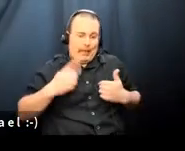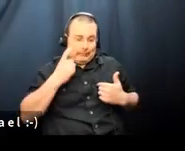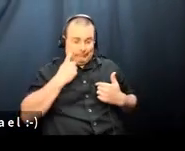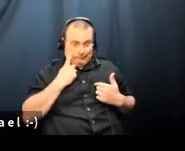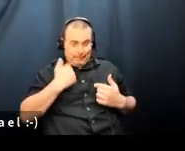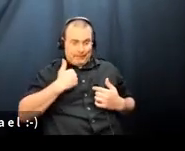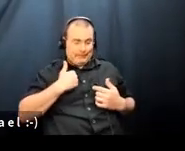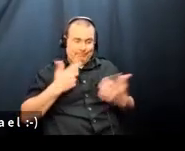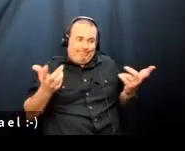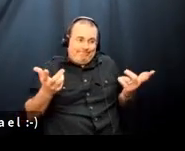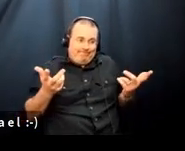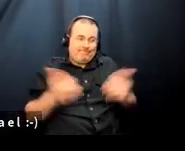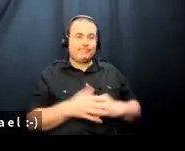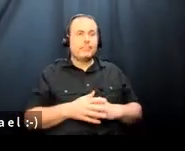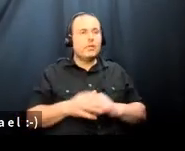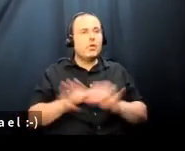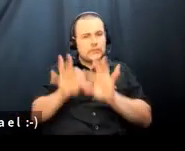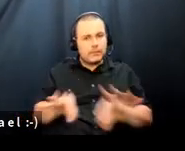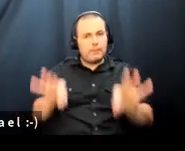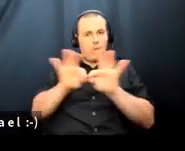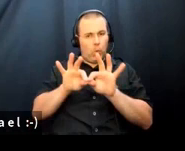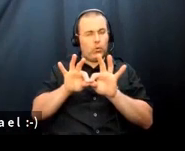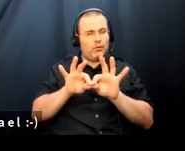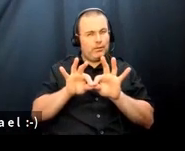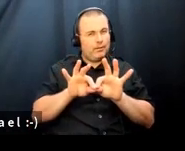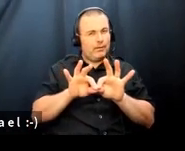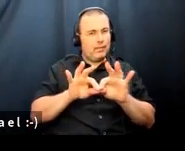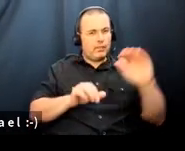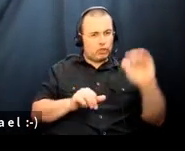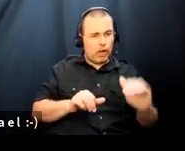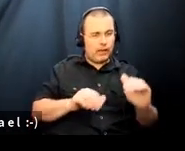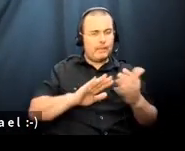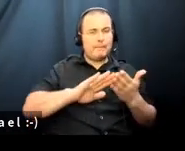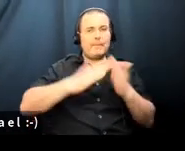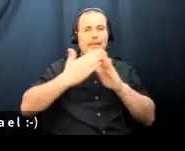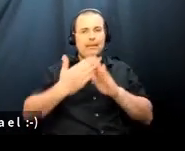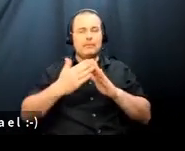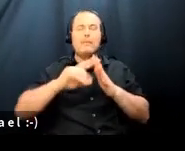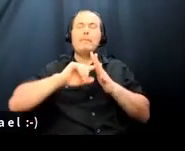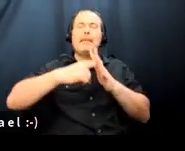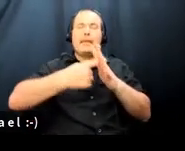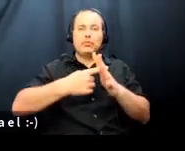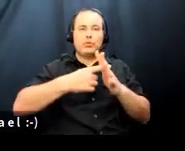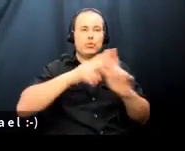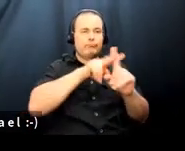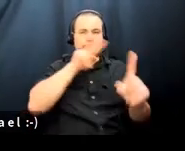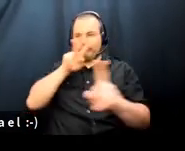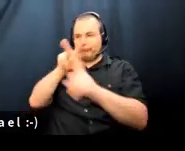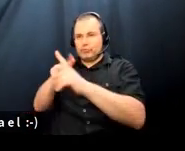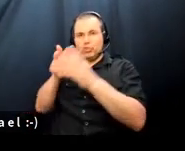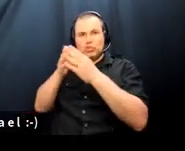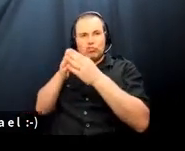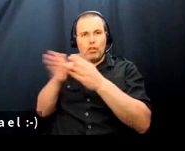So it's important that the child begins to generalize. That means do the same things that